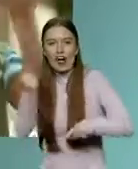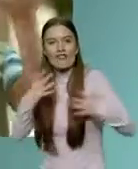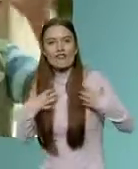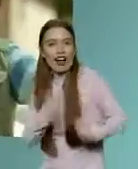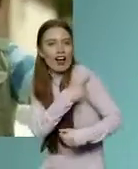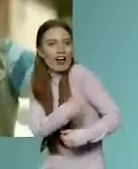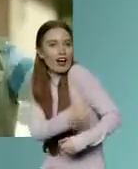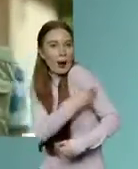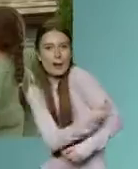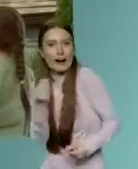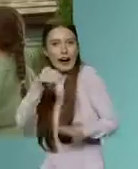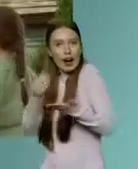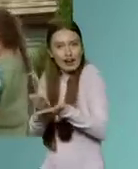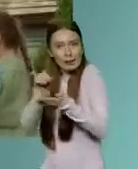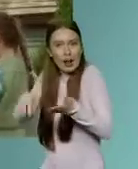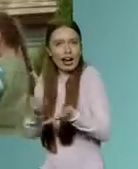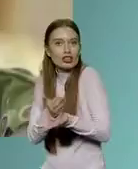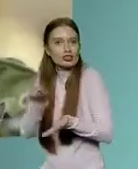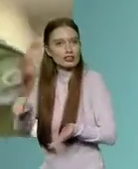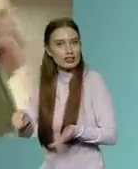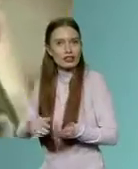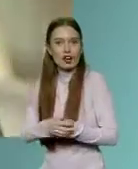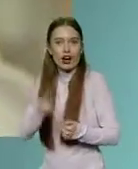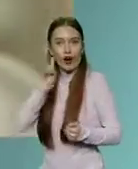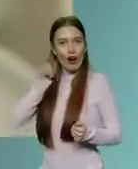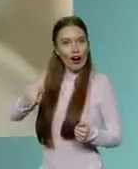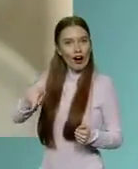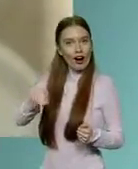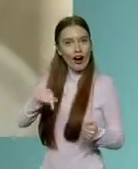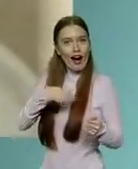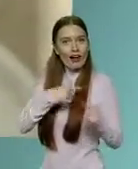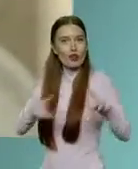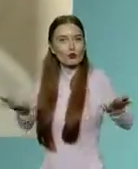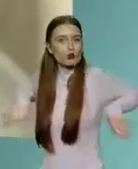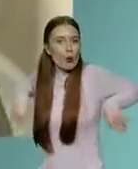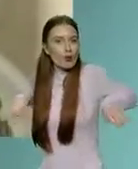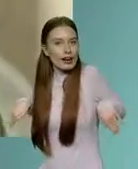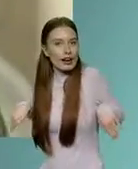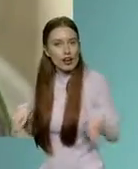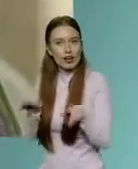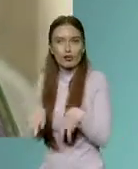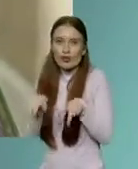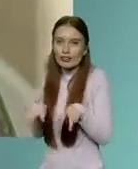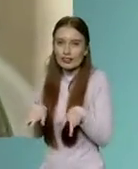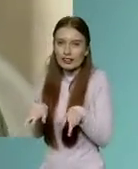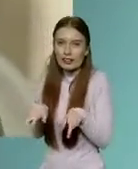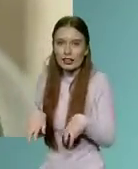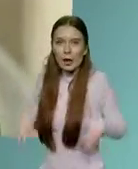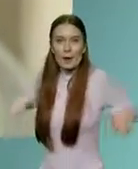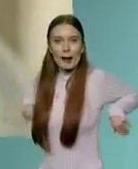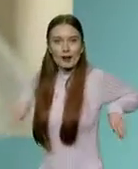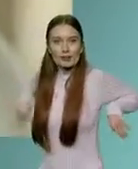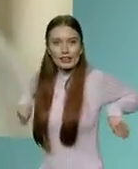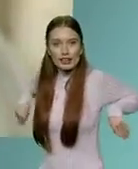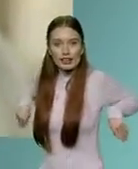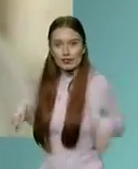my dino feather collection. Look, I've got the Cynonithosaurus, Dromaeosaurus, Microraptor, Troodon,